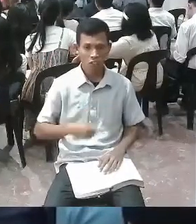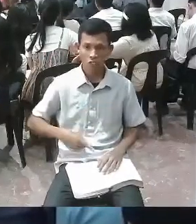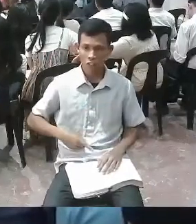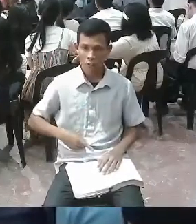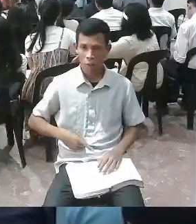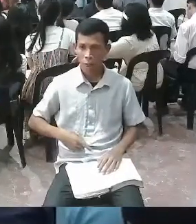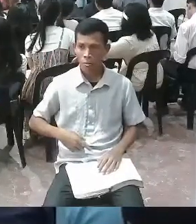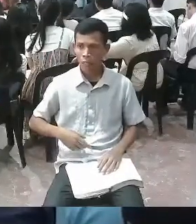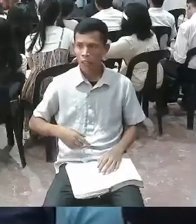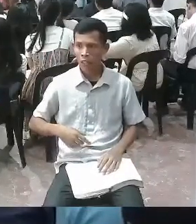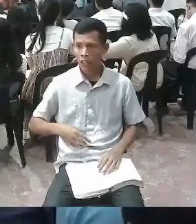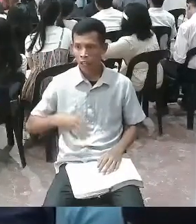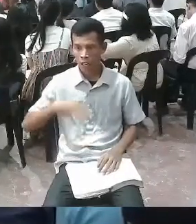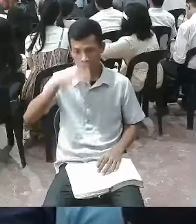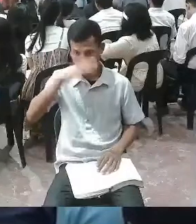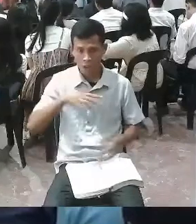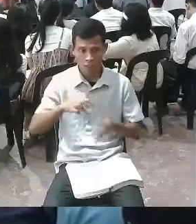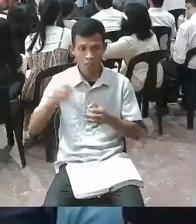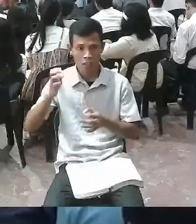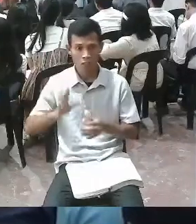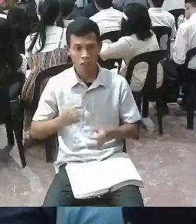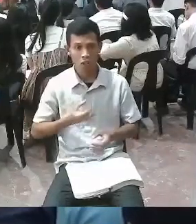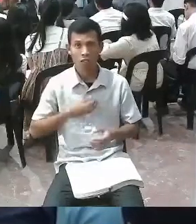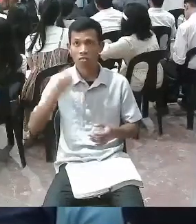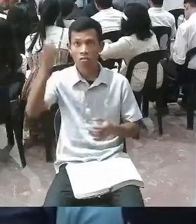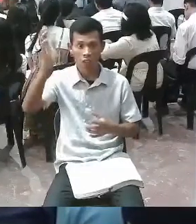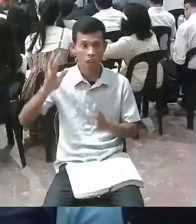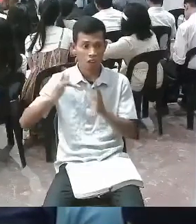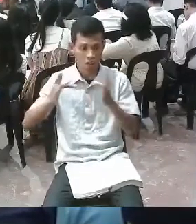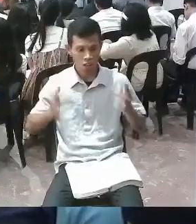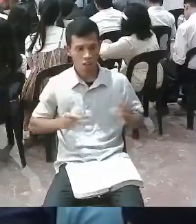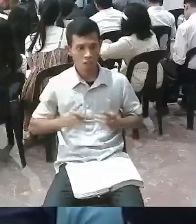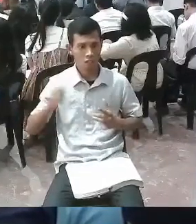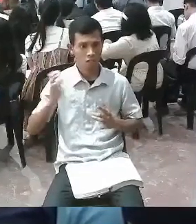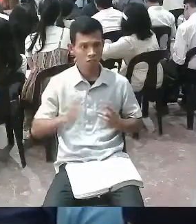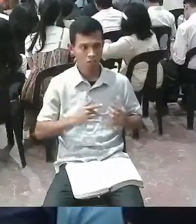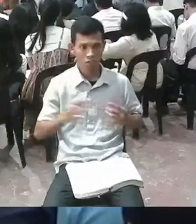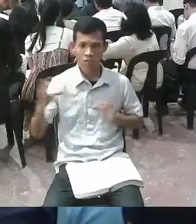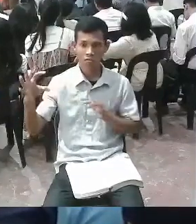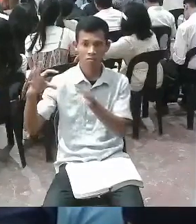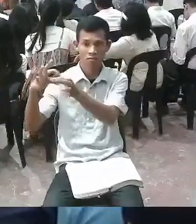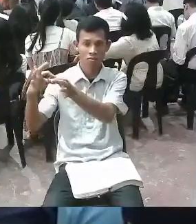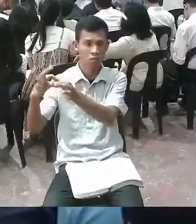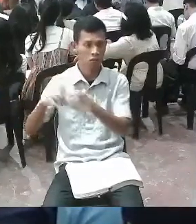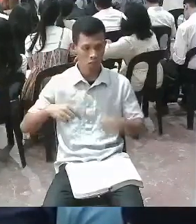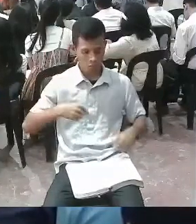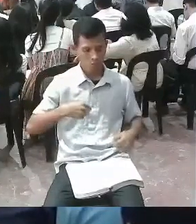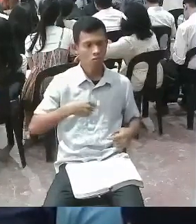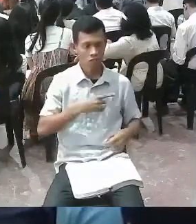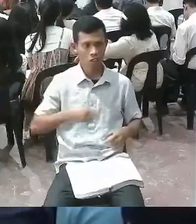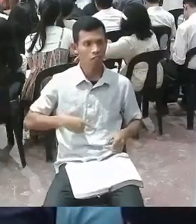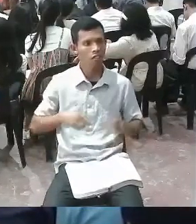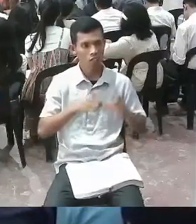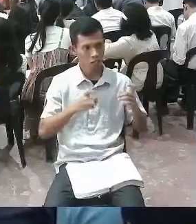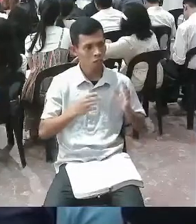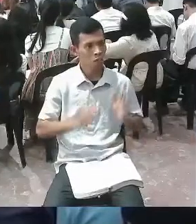the man after God's own heart, right? I got news for you. He's a sinner.